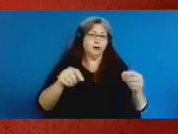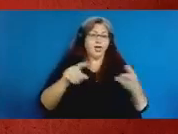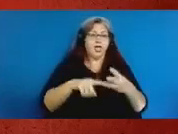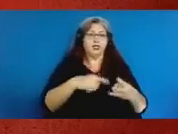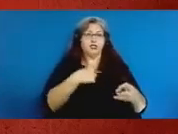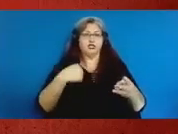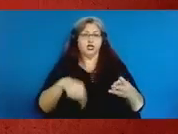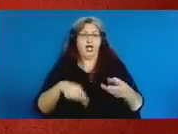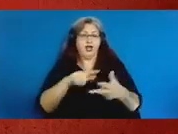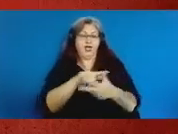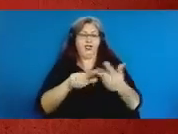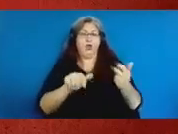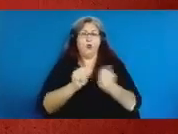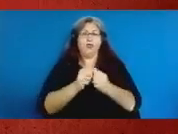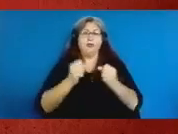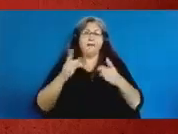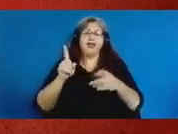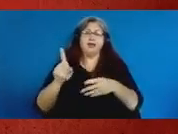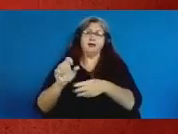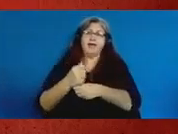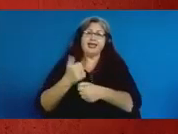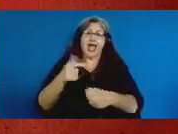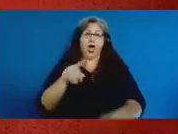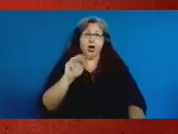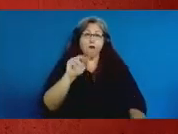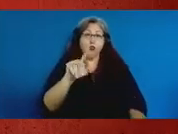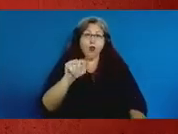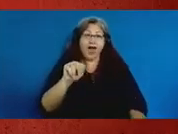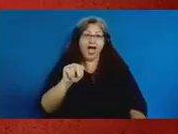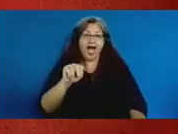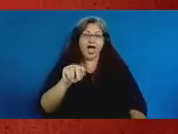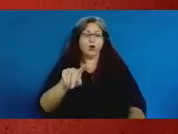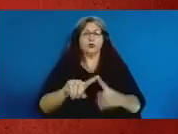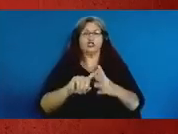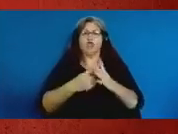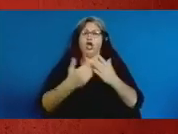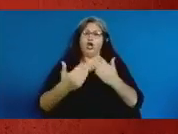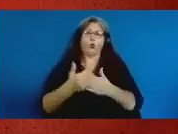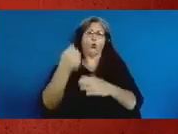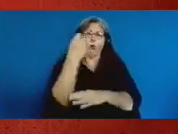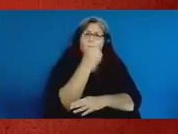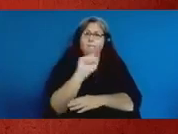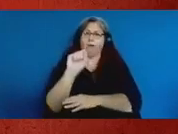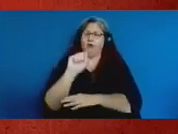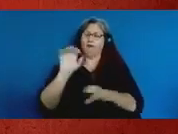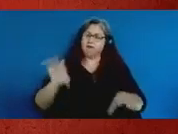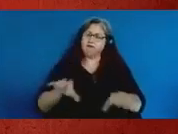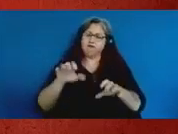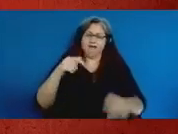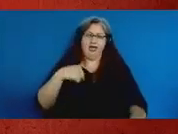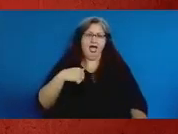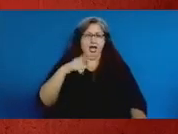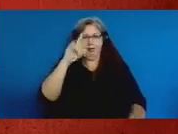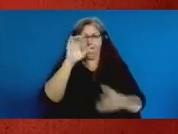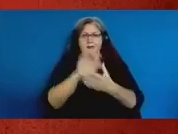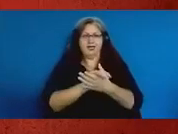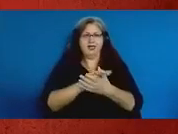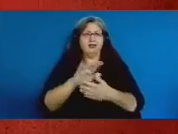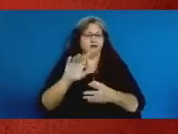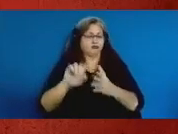China, with all their films, and this Mulan now starts a whole new movement now. I think it's going to start,